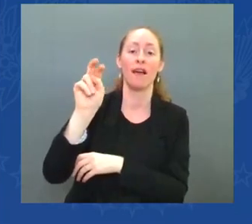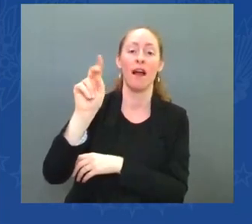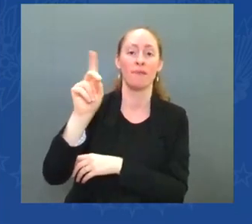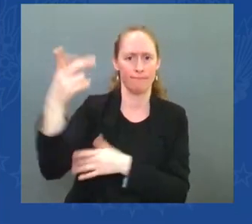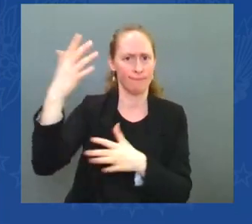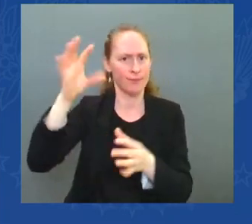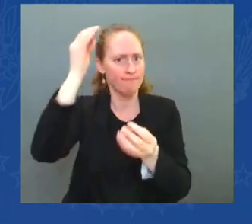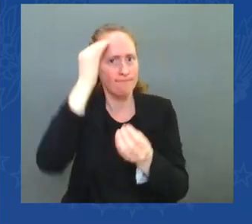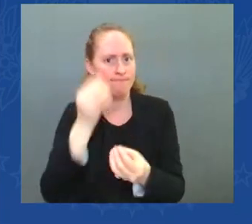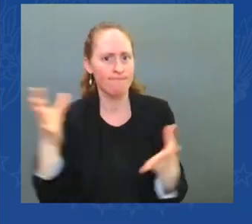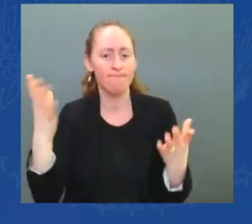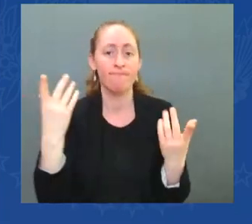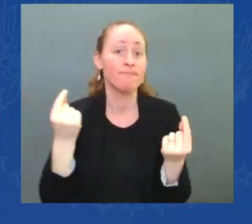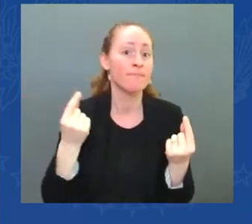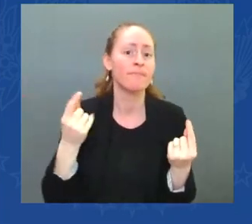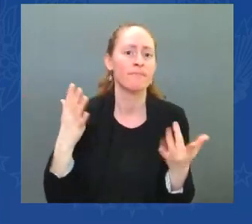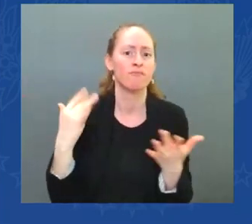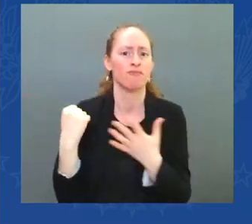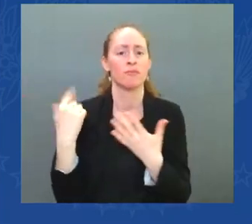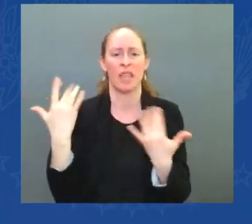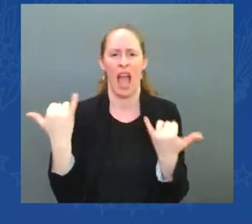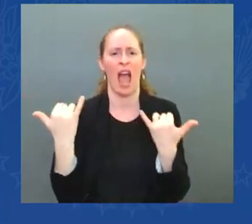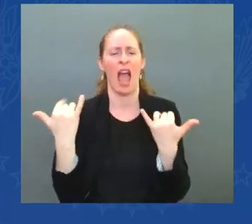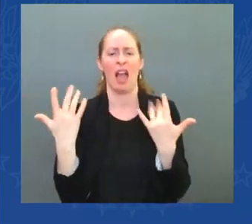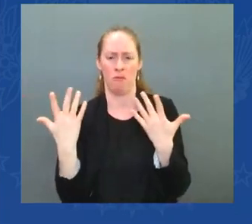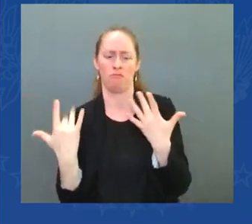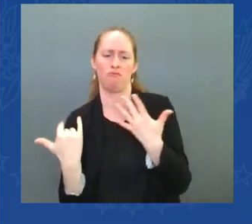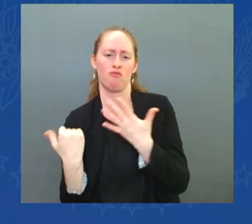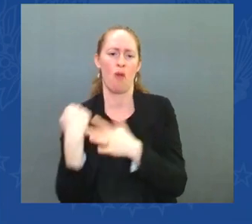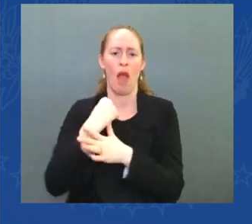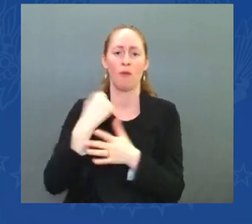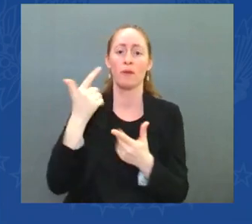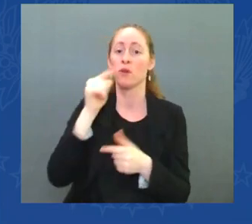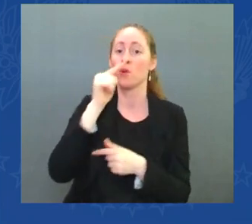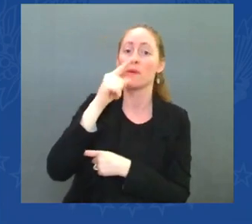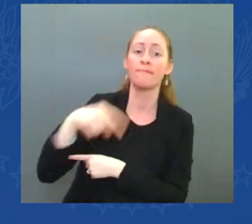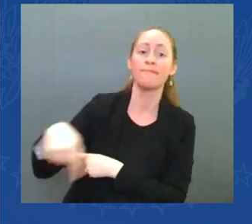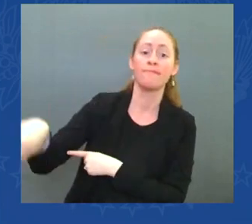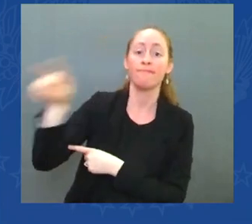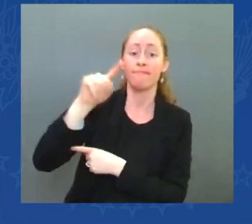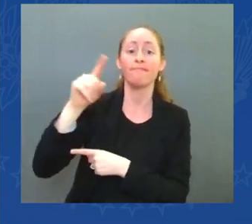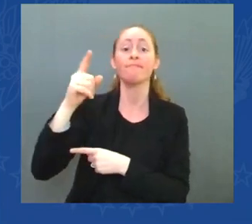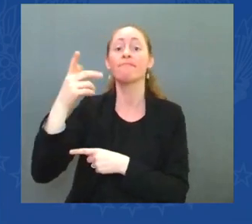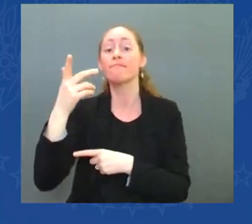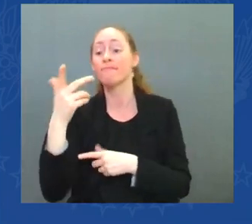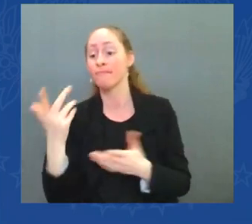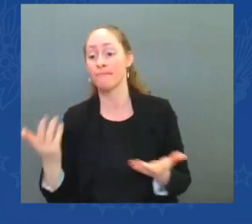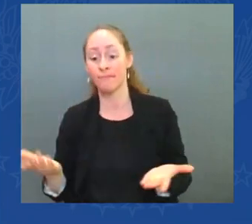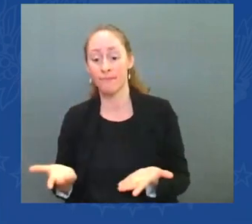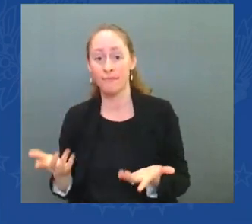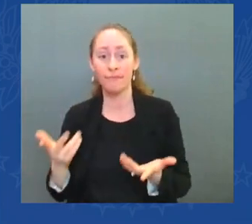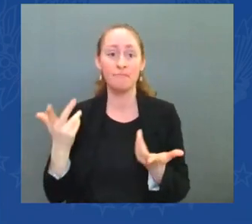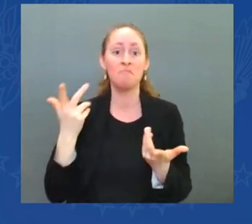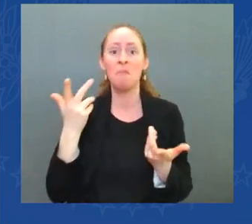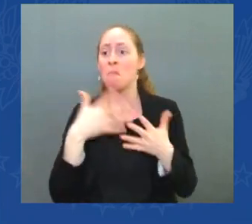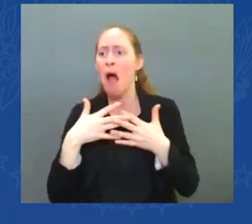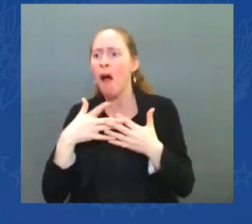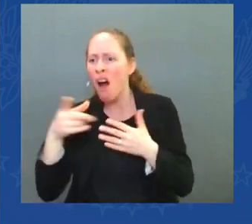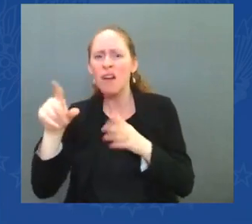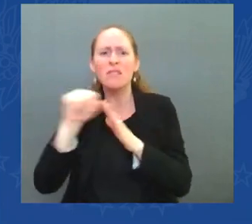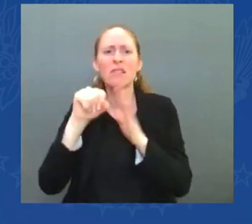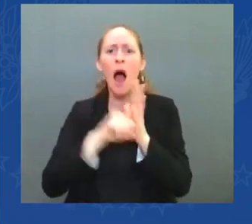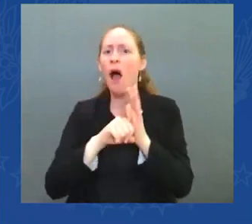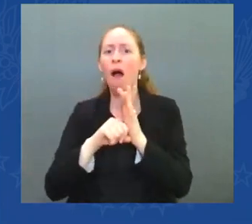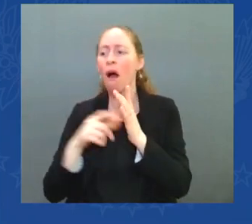is moving guns across state lines and city boundaries. The Justice Department is surging prosecutorial resources to help